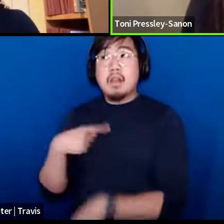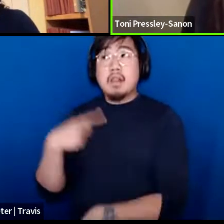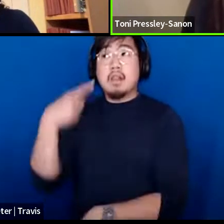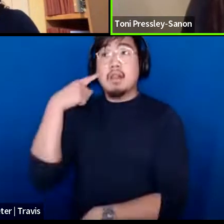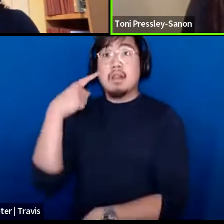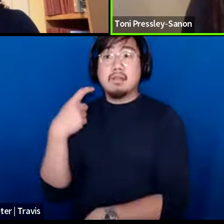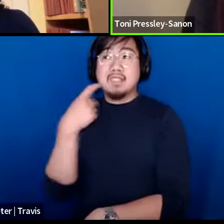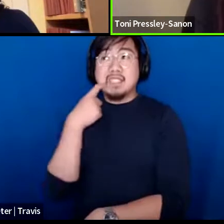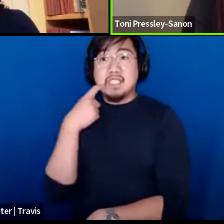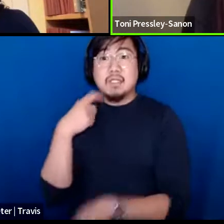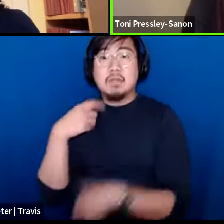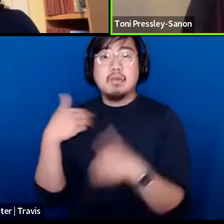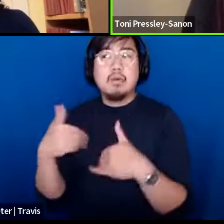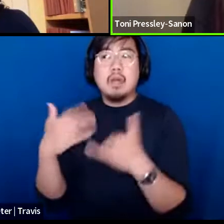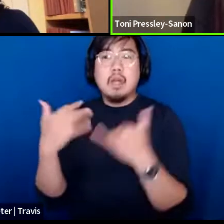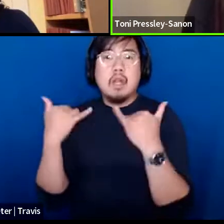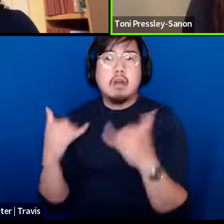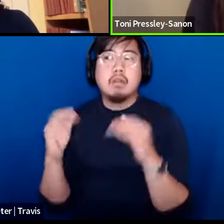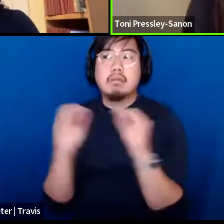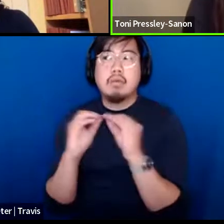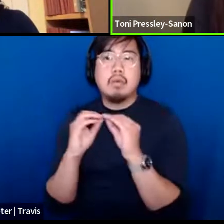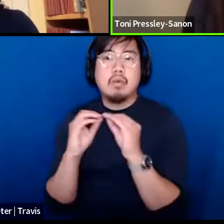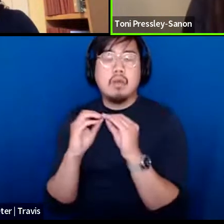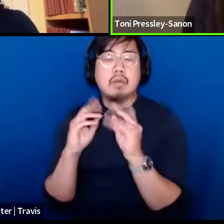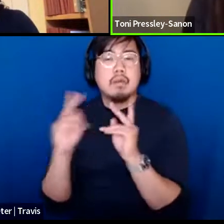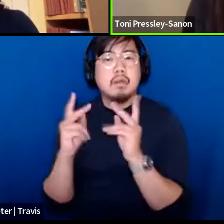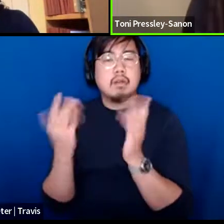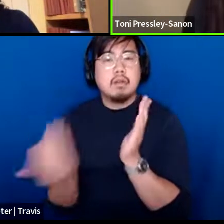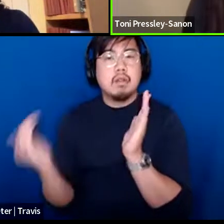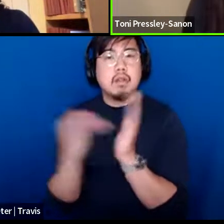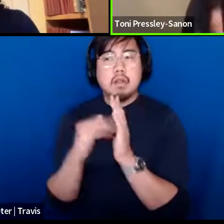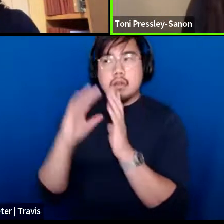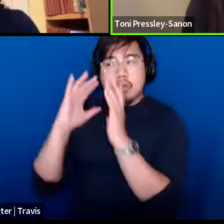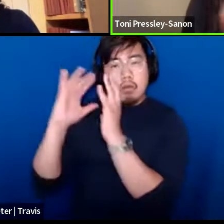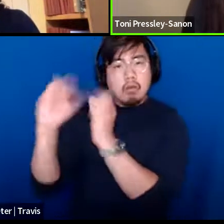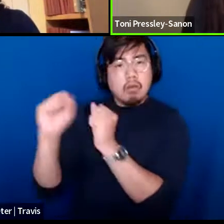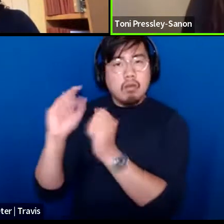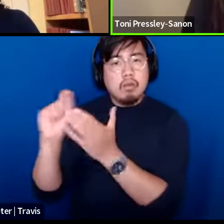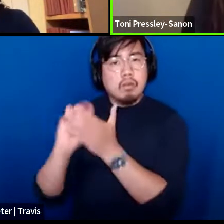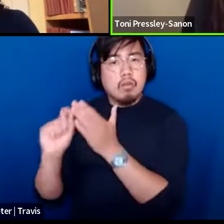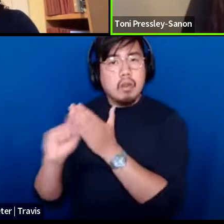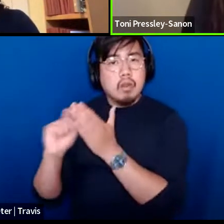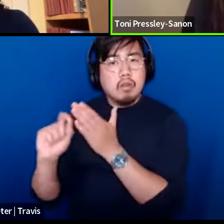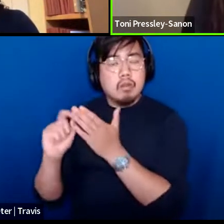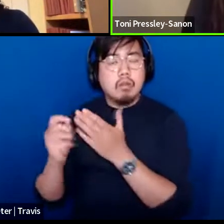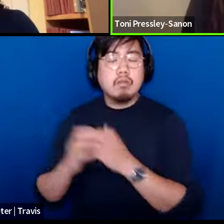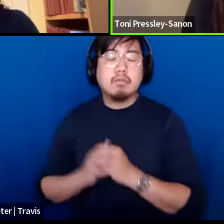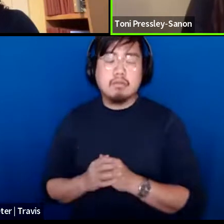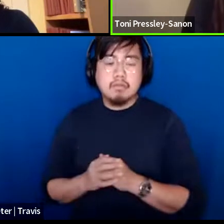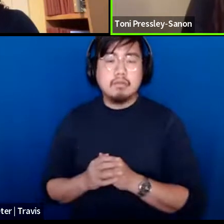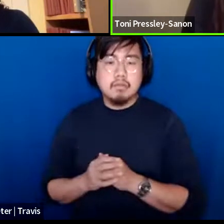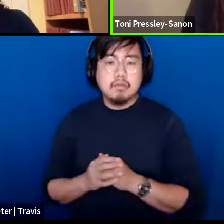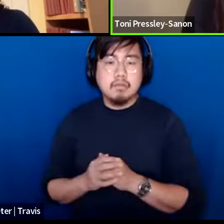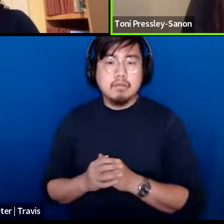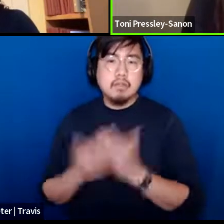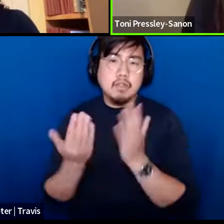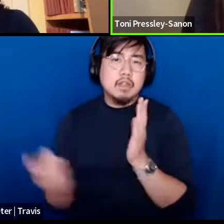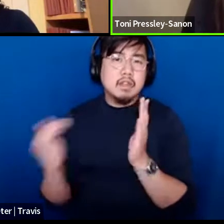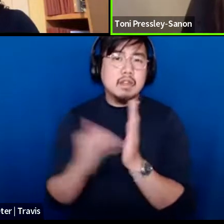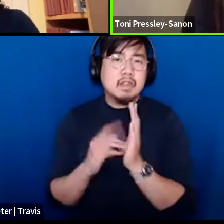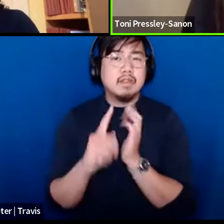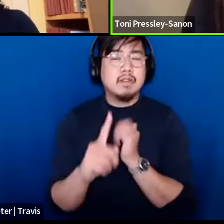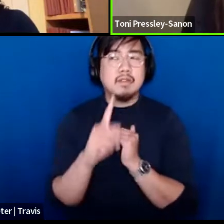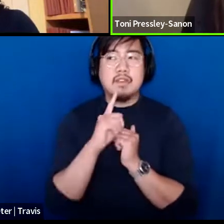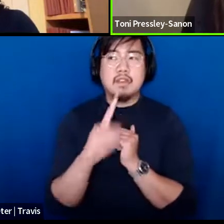resurgence of interest in his writings. Begin Again, which turned me on to,